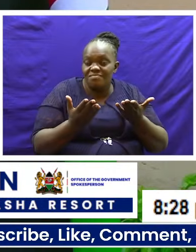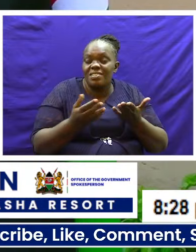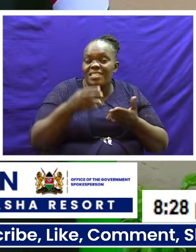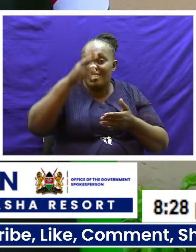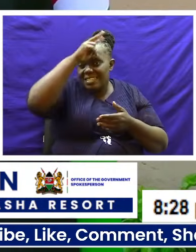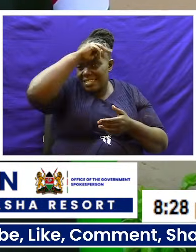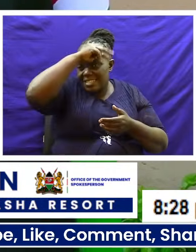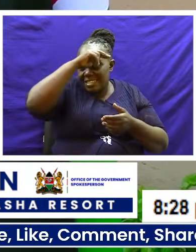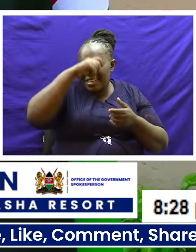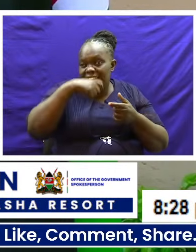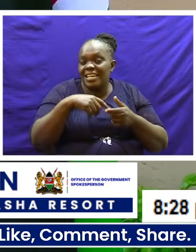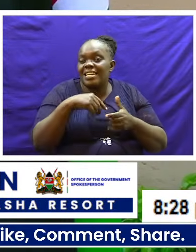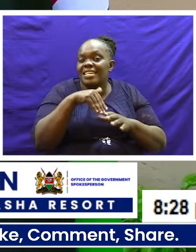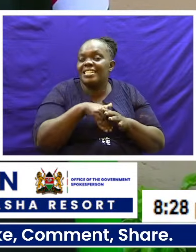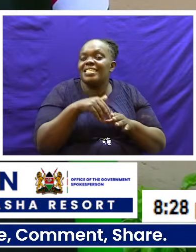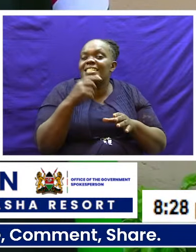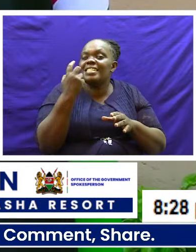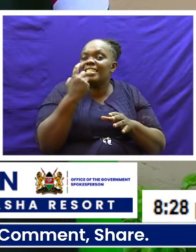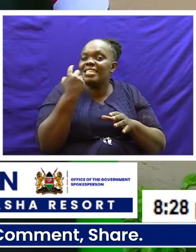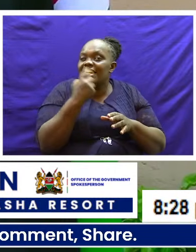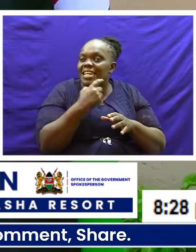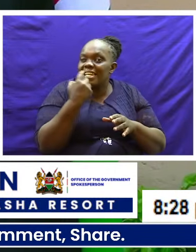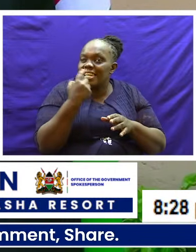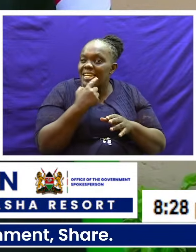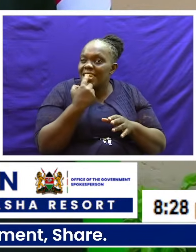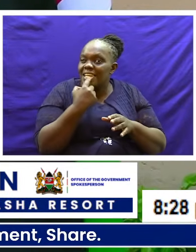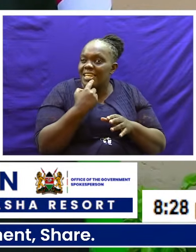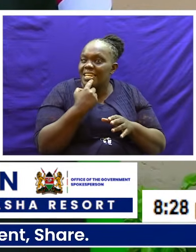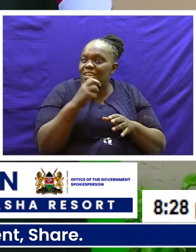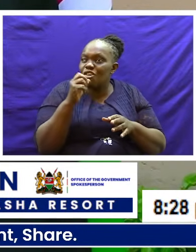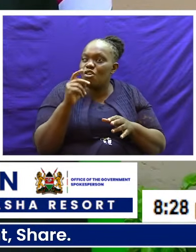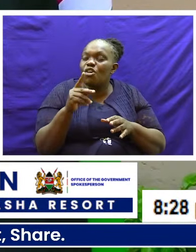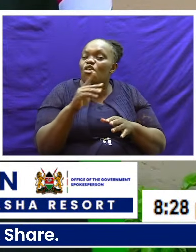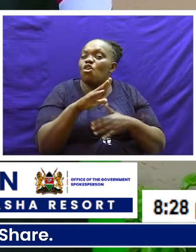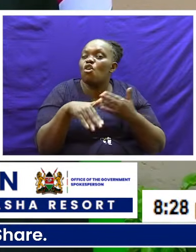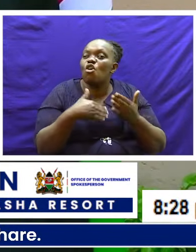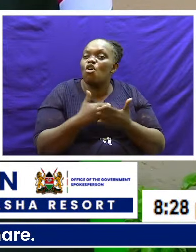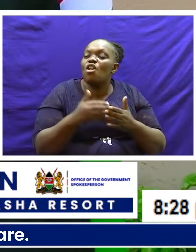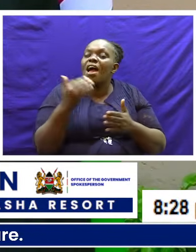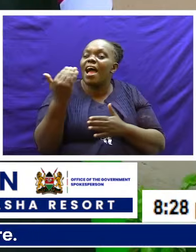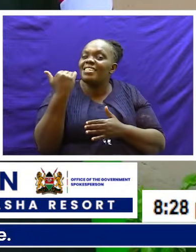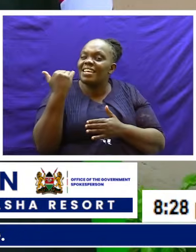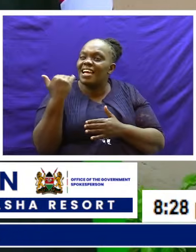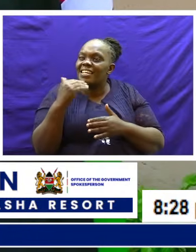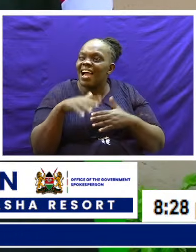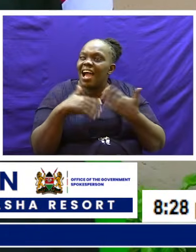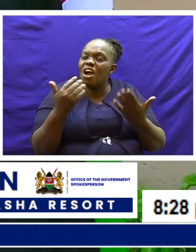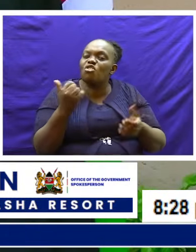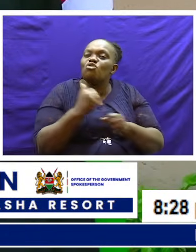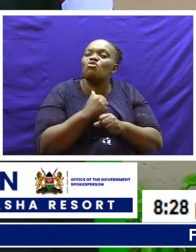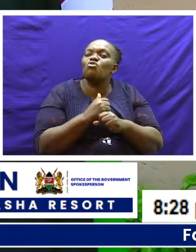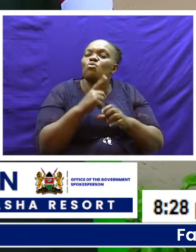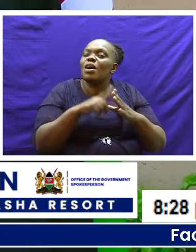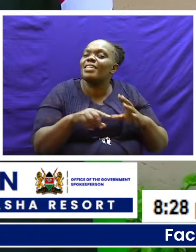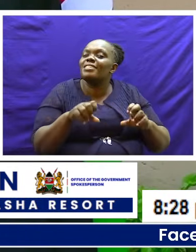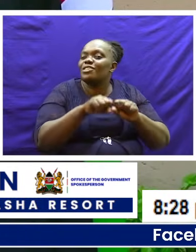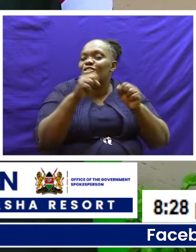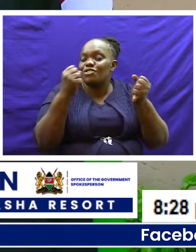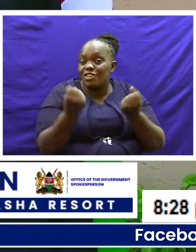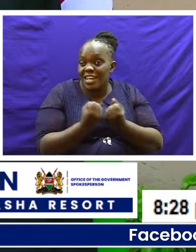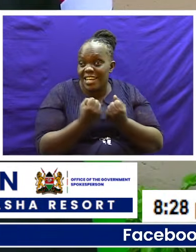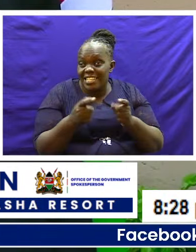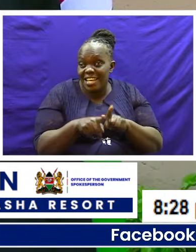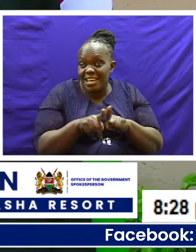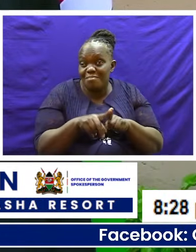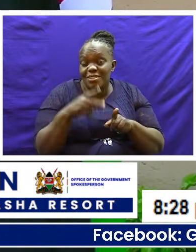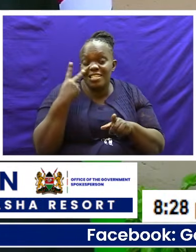degree in dentistry. Okay. And everybody kept asking me, how would you do sociology? Even so walikuwa